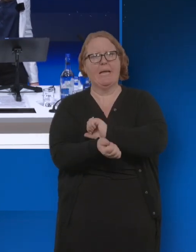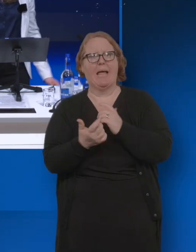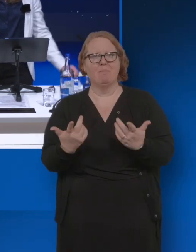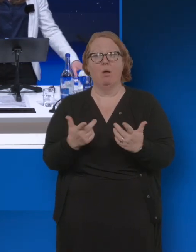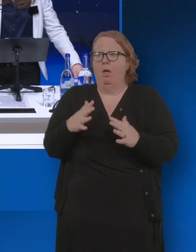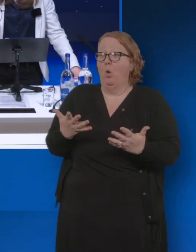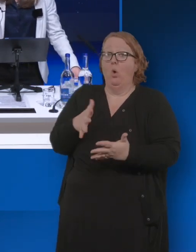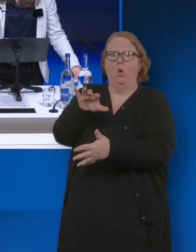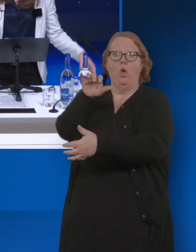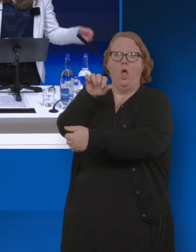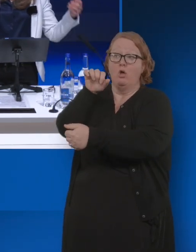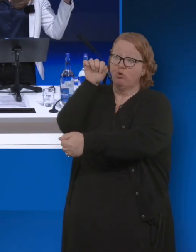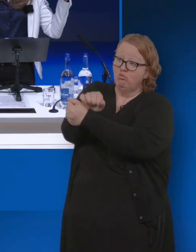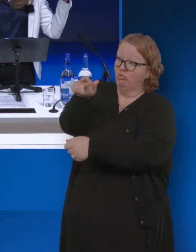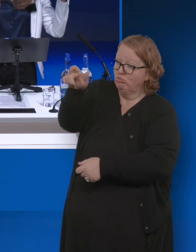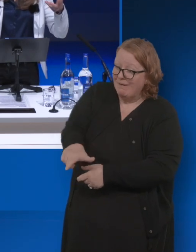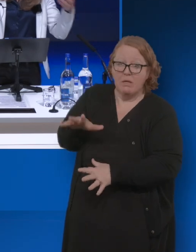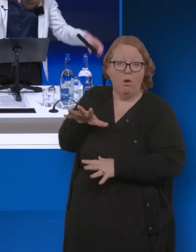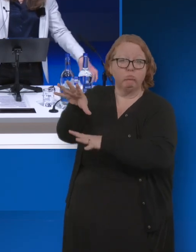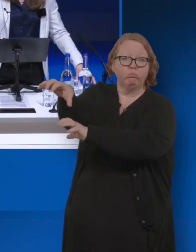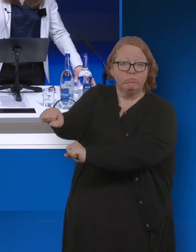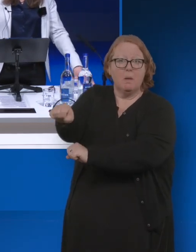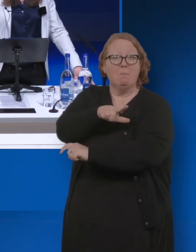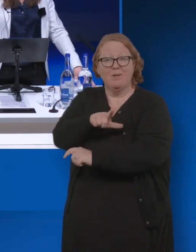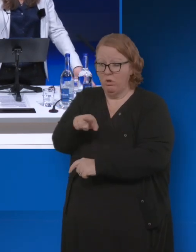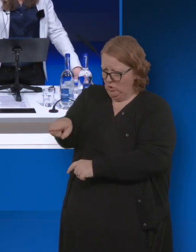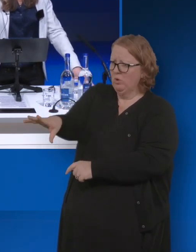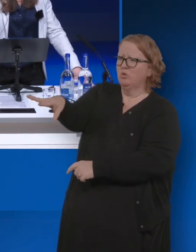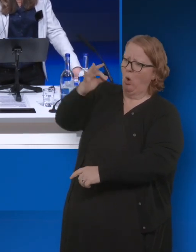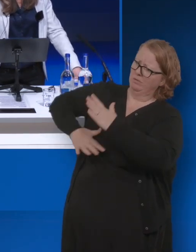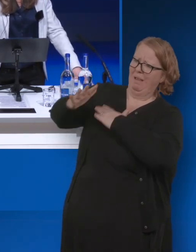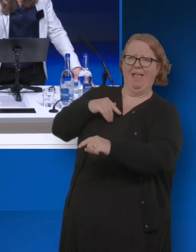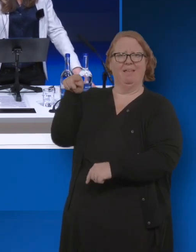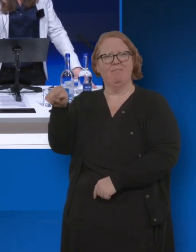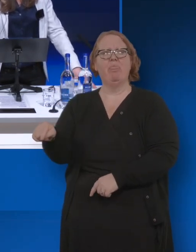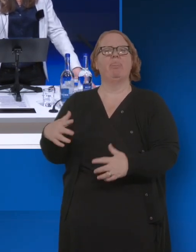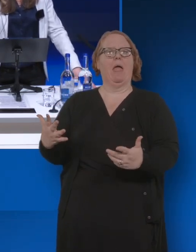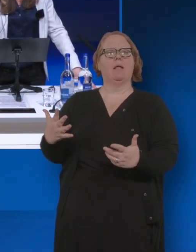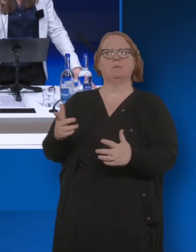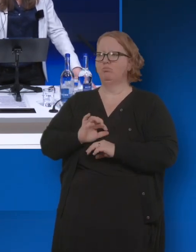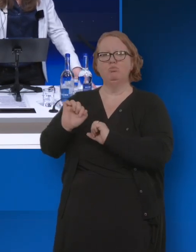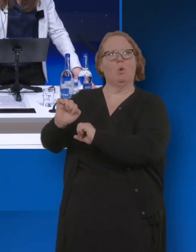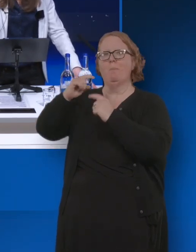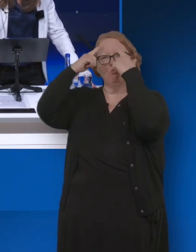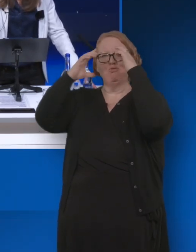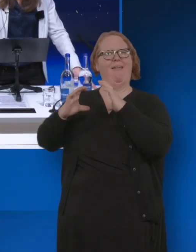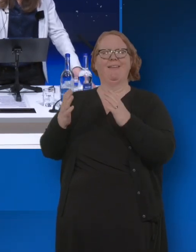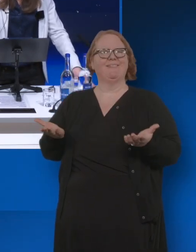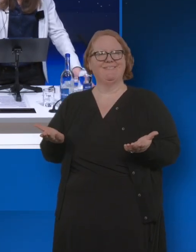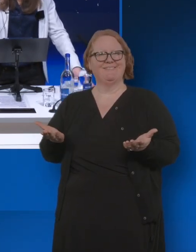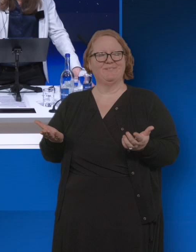we convict criminals on the basis that they did have some degree of choice in what they